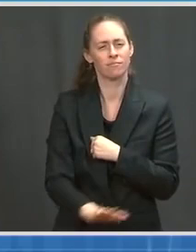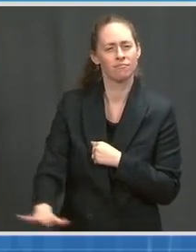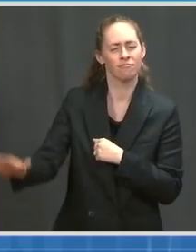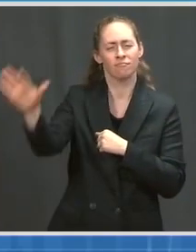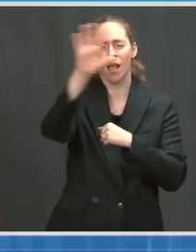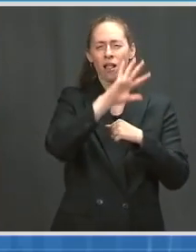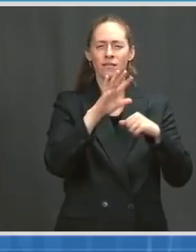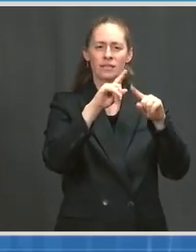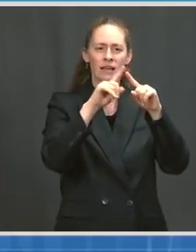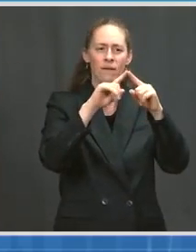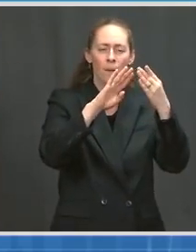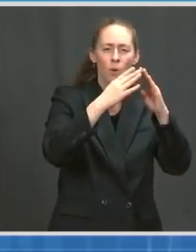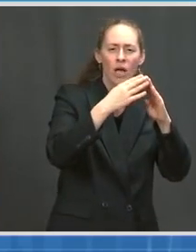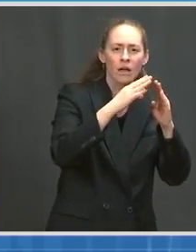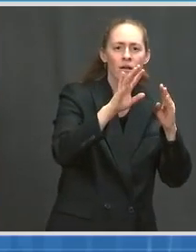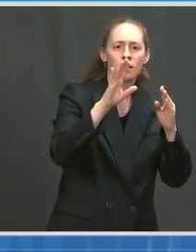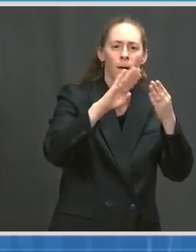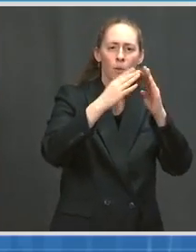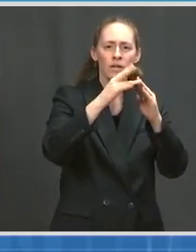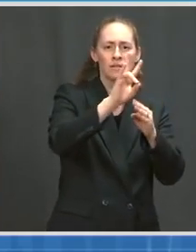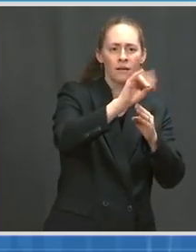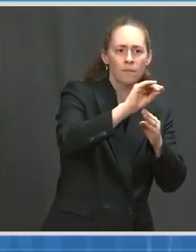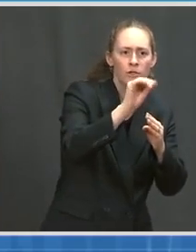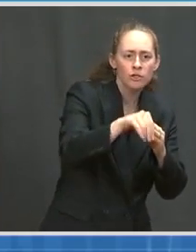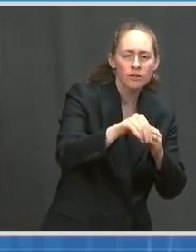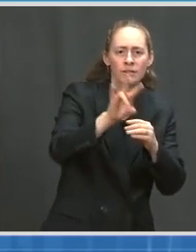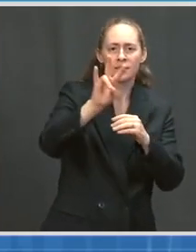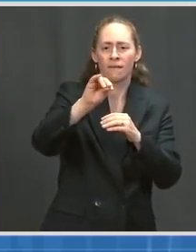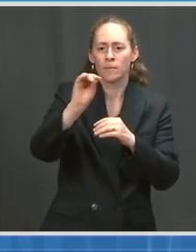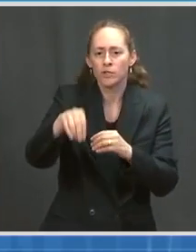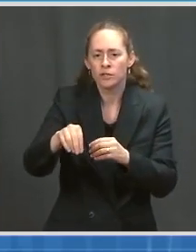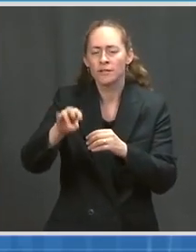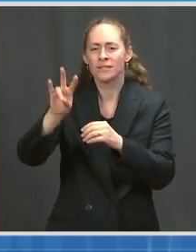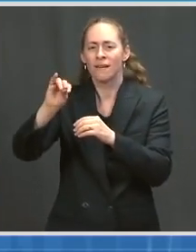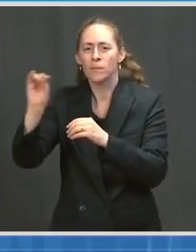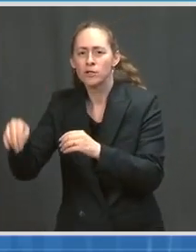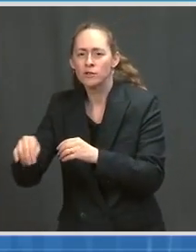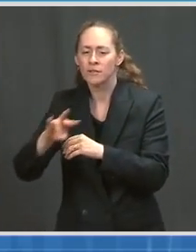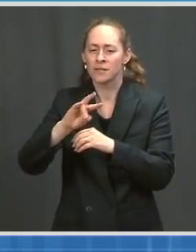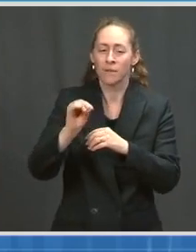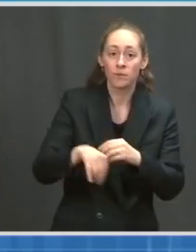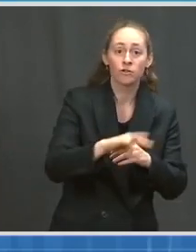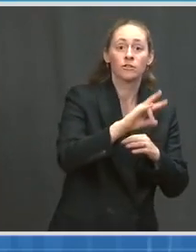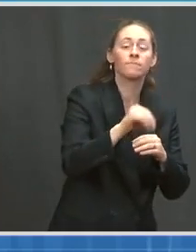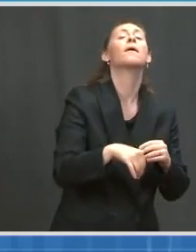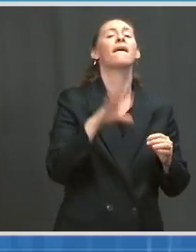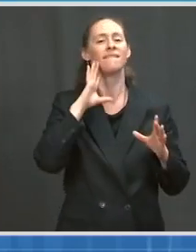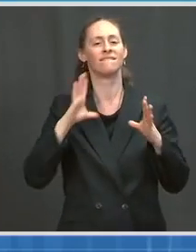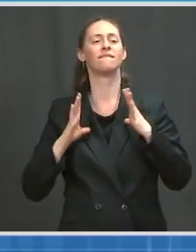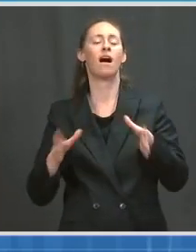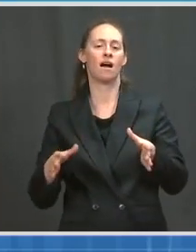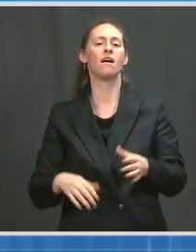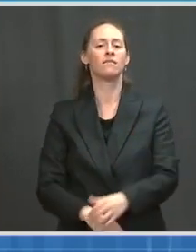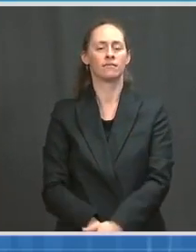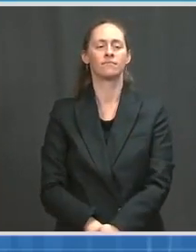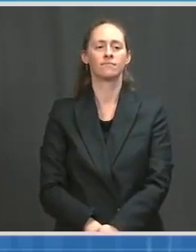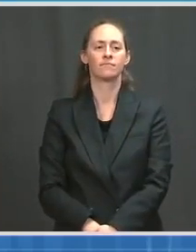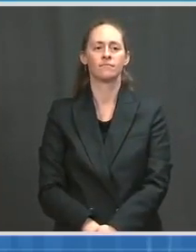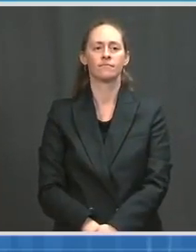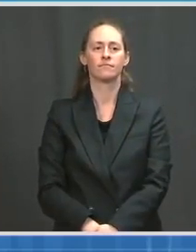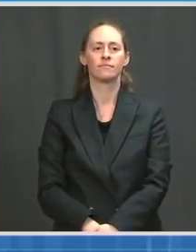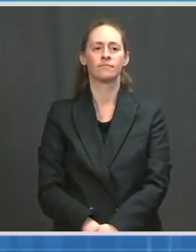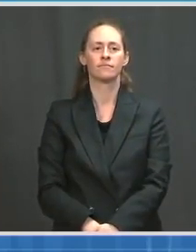communities. Dr. Fauci, anything you want to add to that? Yeah, Andy, certainly, just